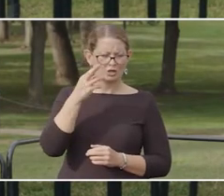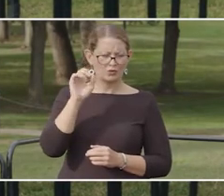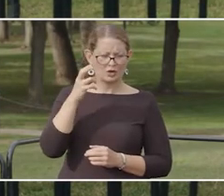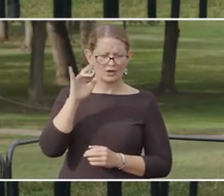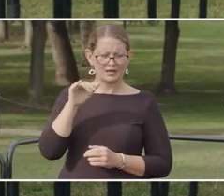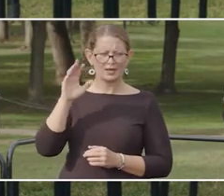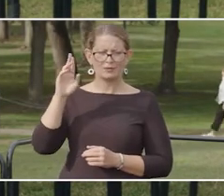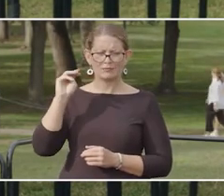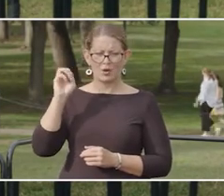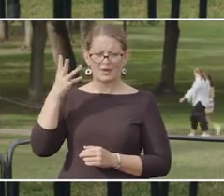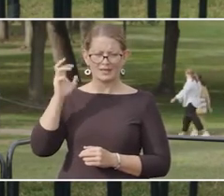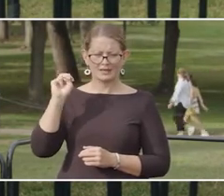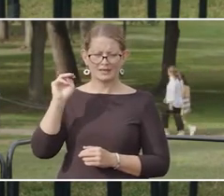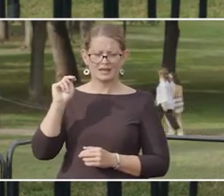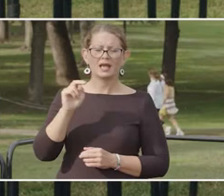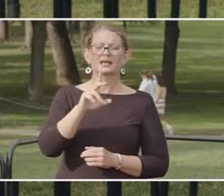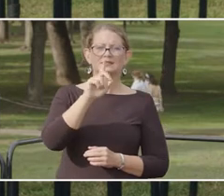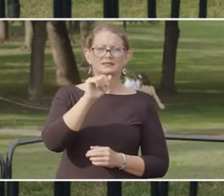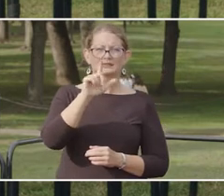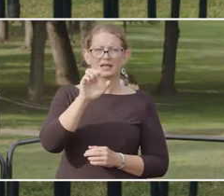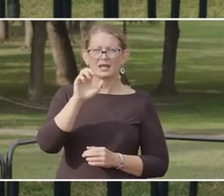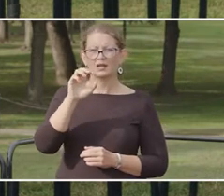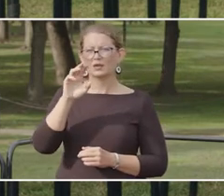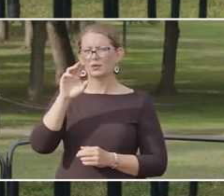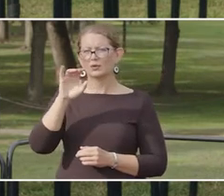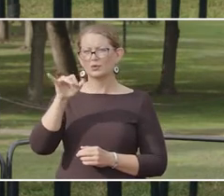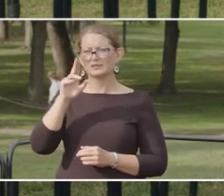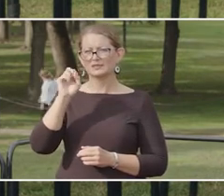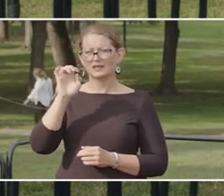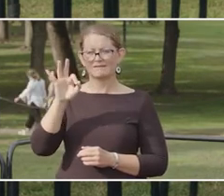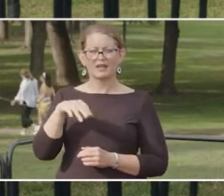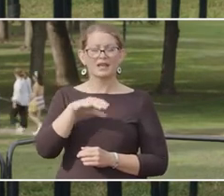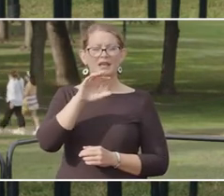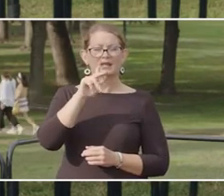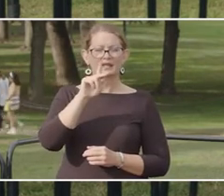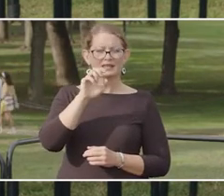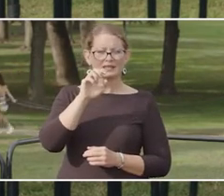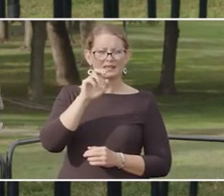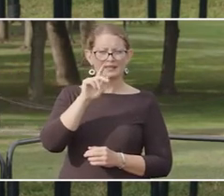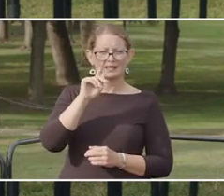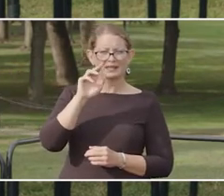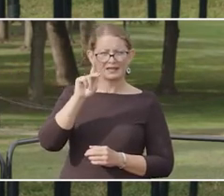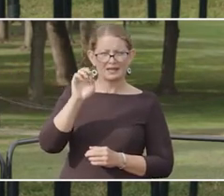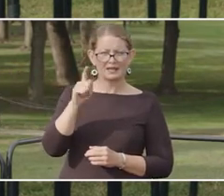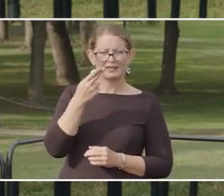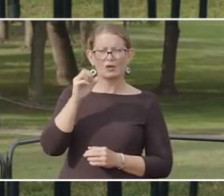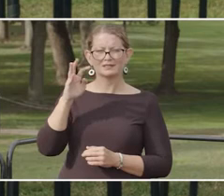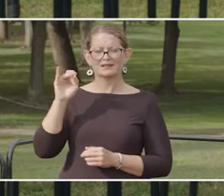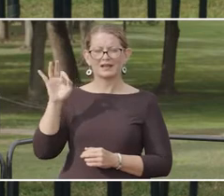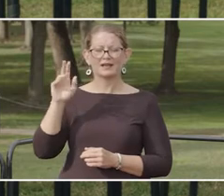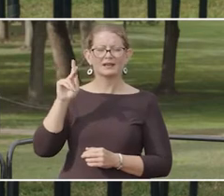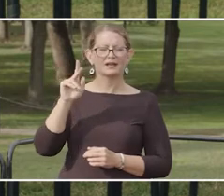Mullen. Dale William Musoff. Kenneth Ostenick. Richard J.